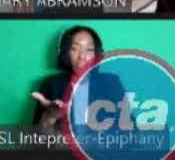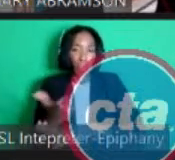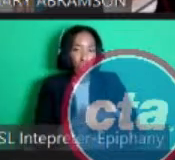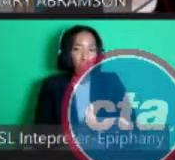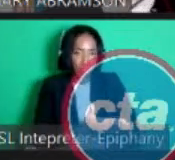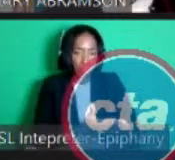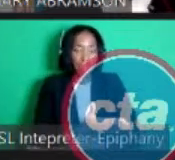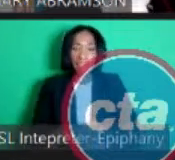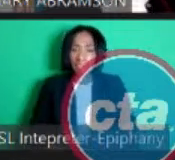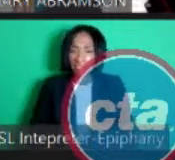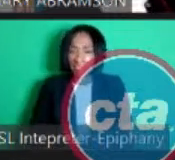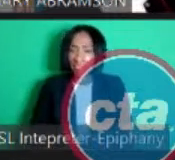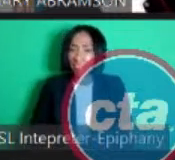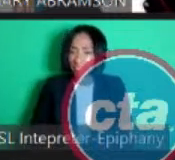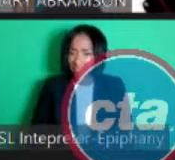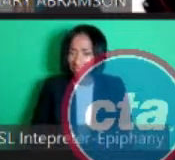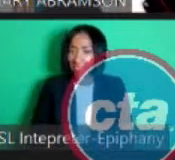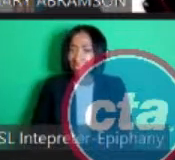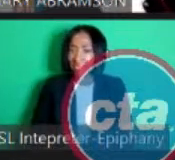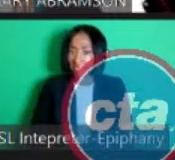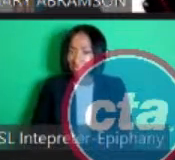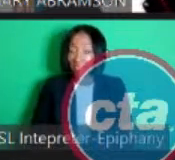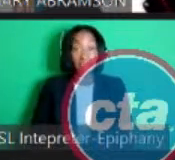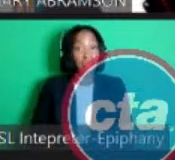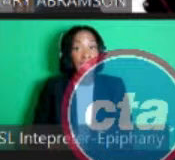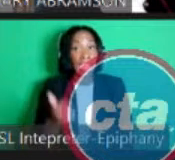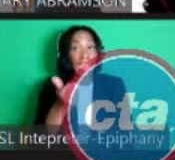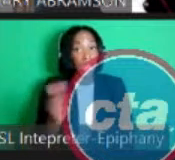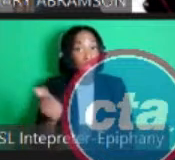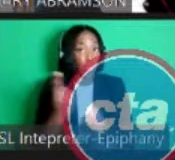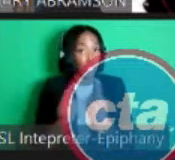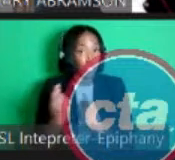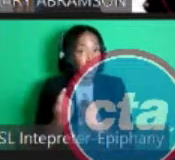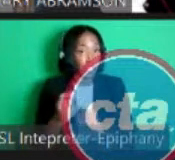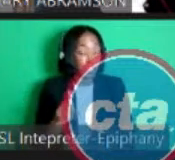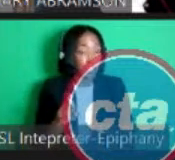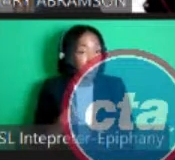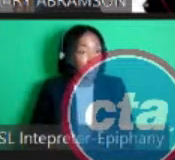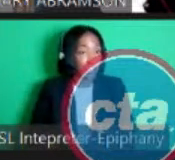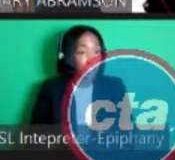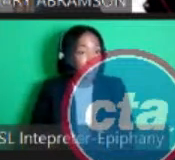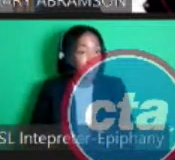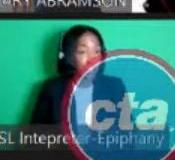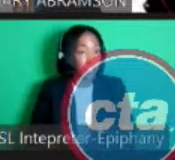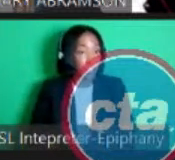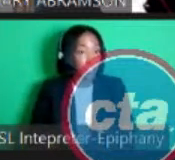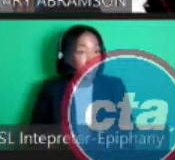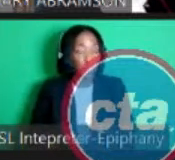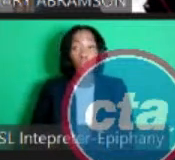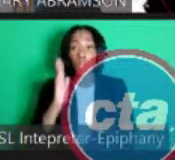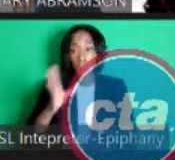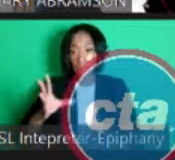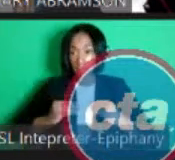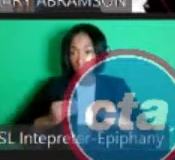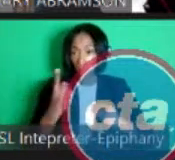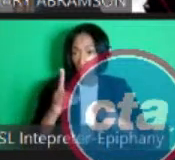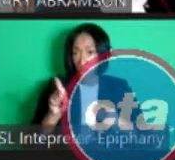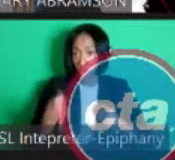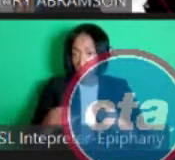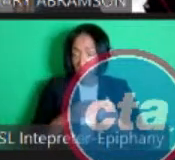No, that. Wonderful. All right, any questions from we'll be taking just one question,